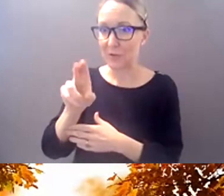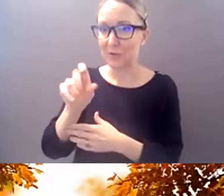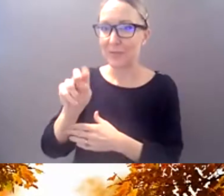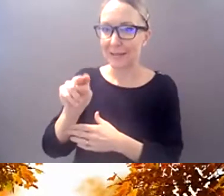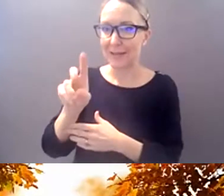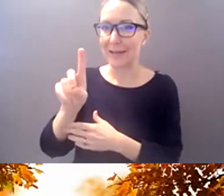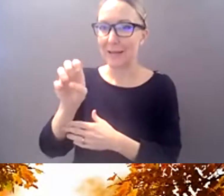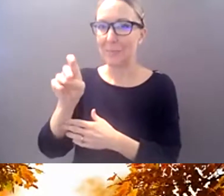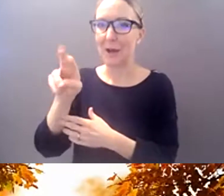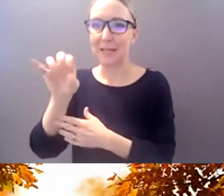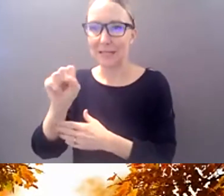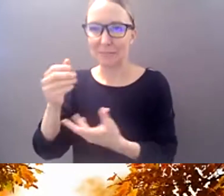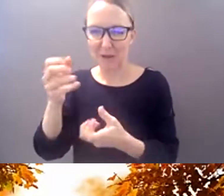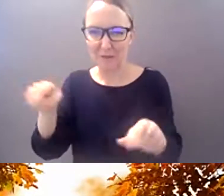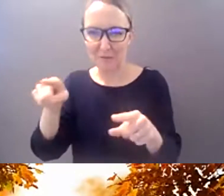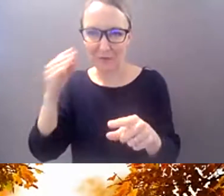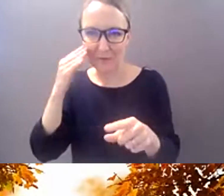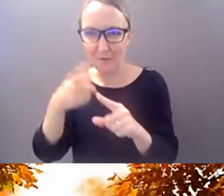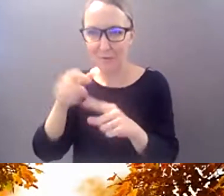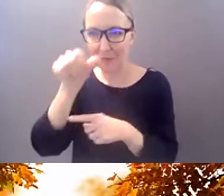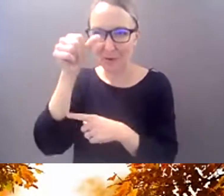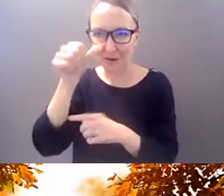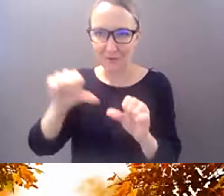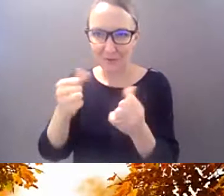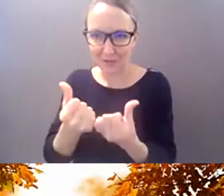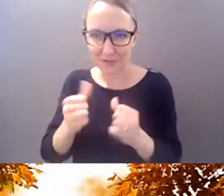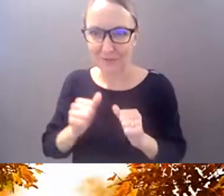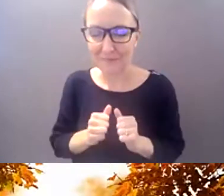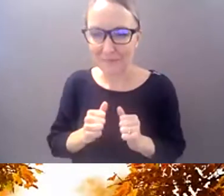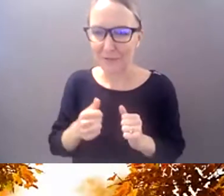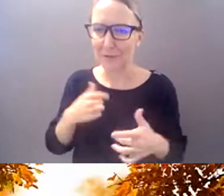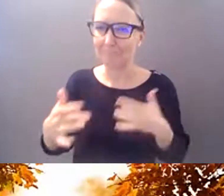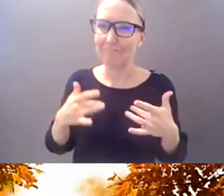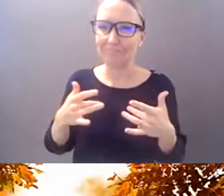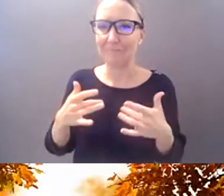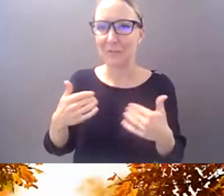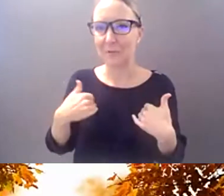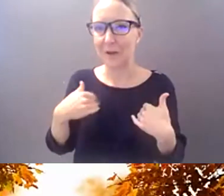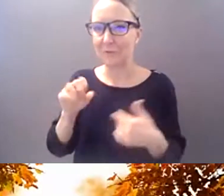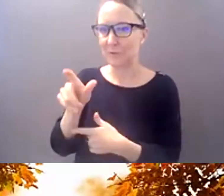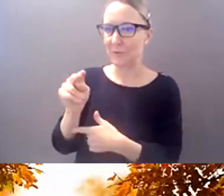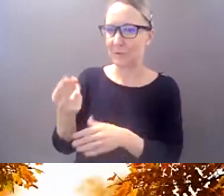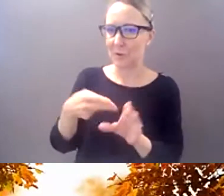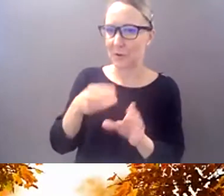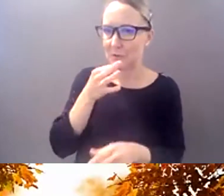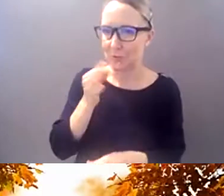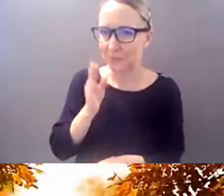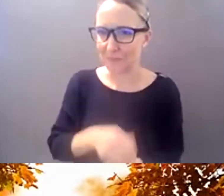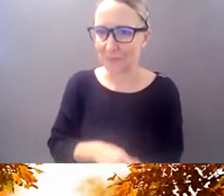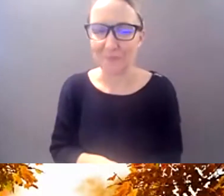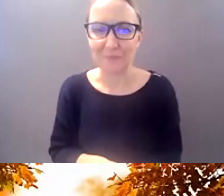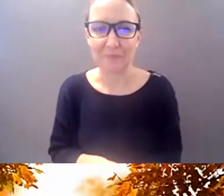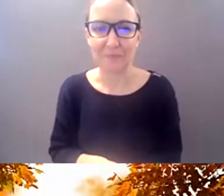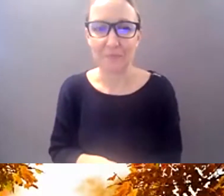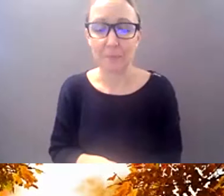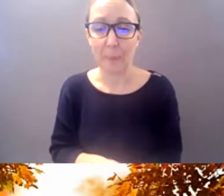are familiar with from the Alzheimer's Association. So really looking forward to having Susan on board with us soon. So I just